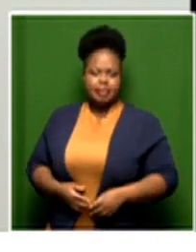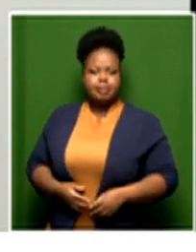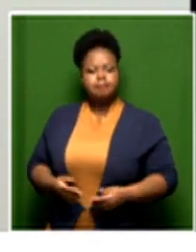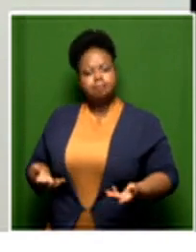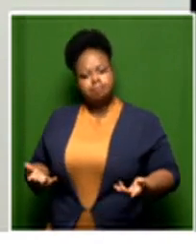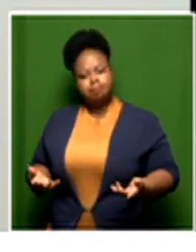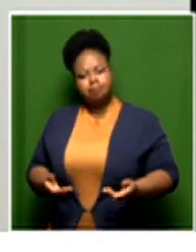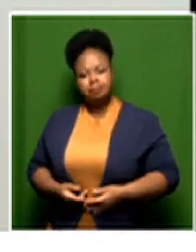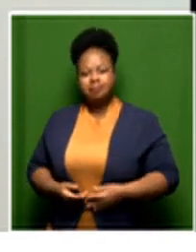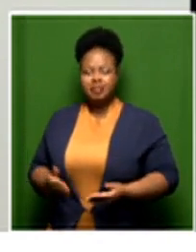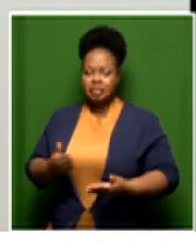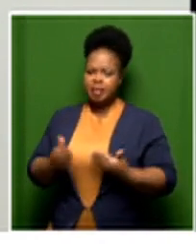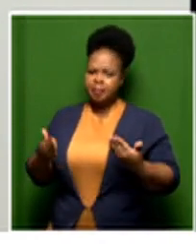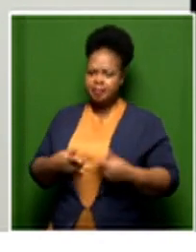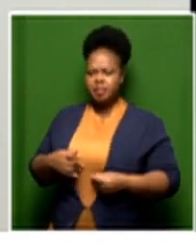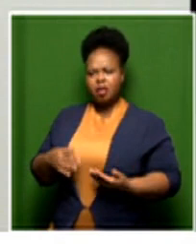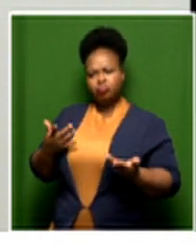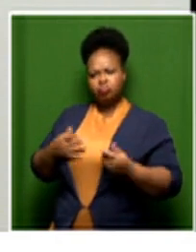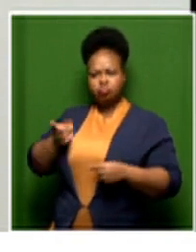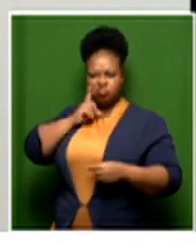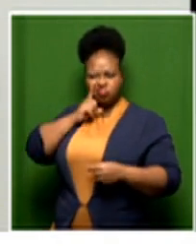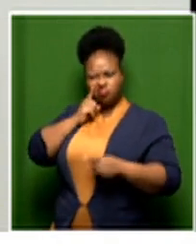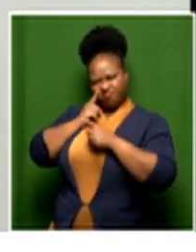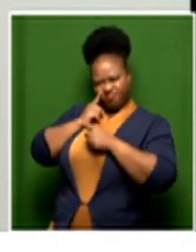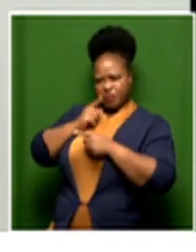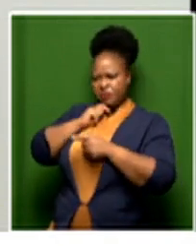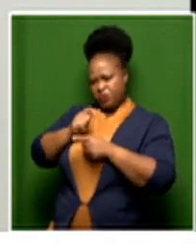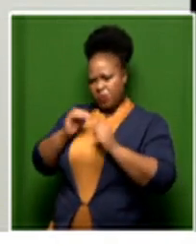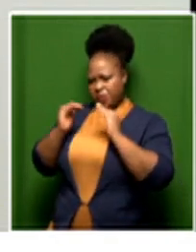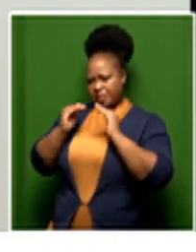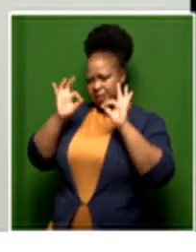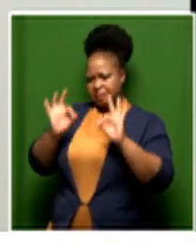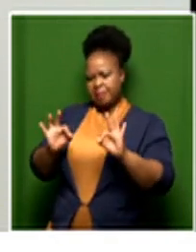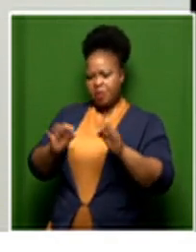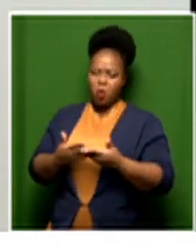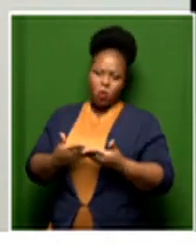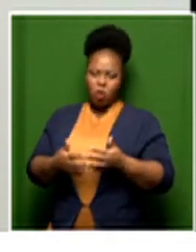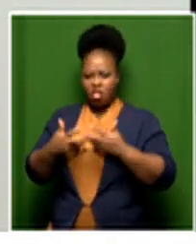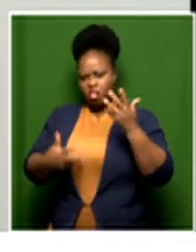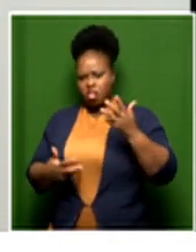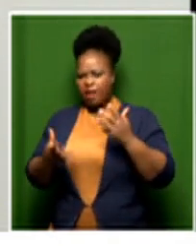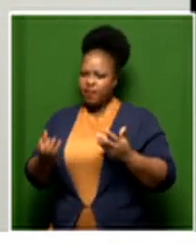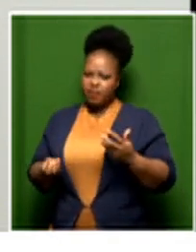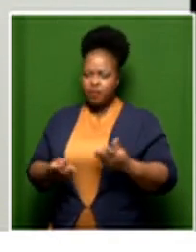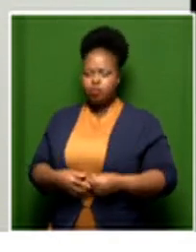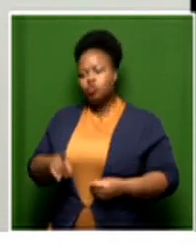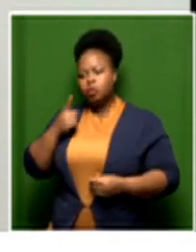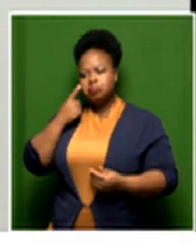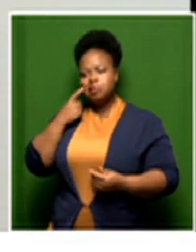some deciding factors that one can use to see whether a product is substandard or standard, but a really